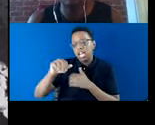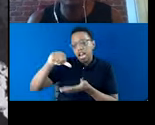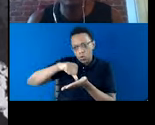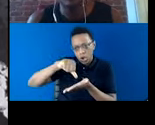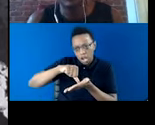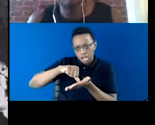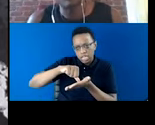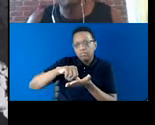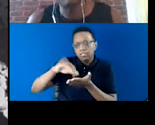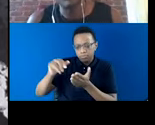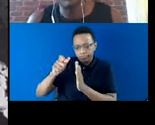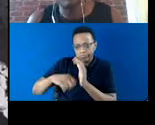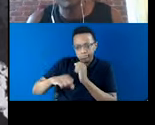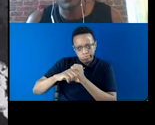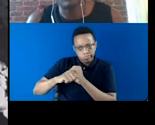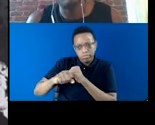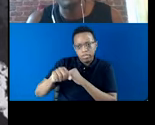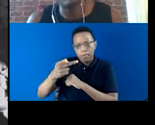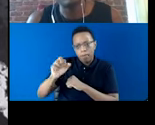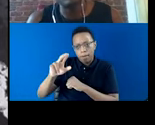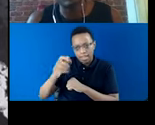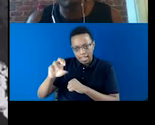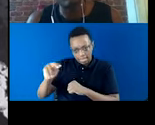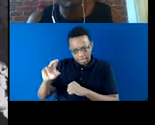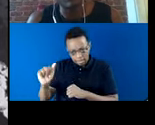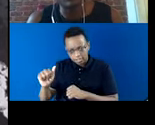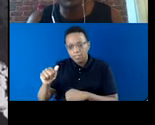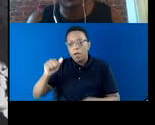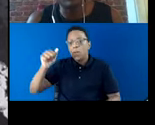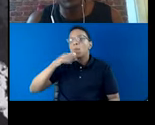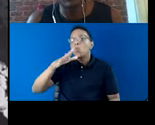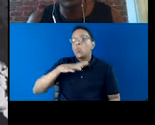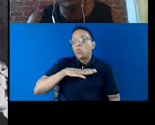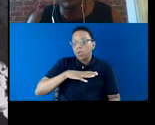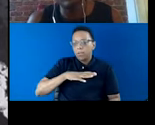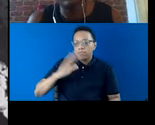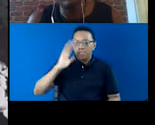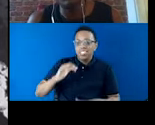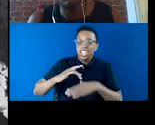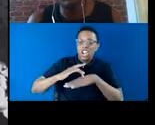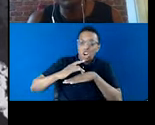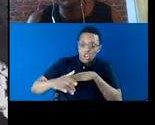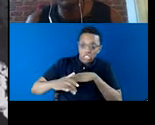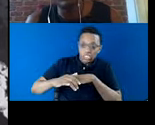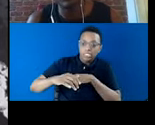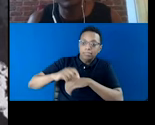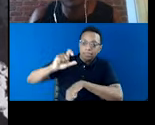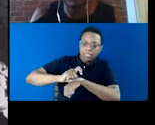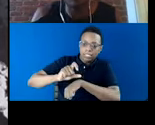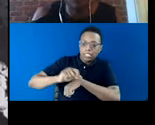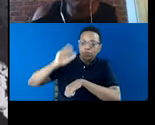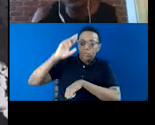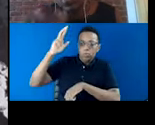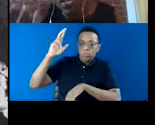pamphlet actually, about women in Iran from the early Islamic Republic in the 1980s. And so the thing that